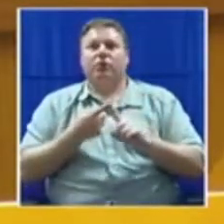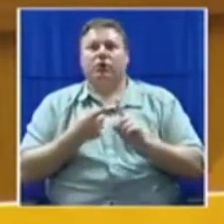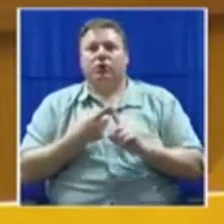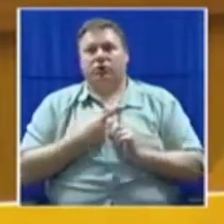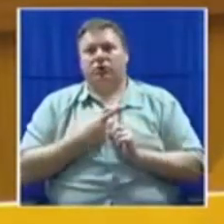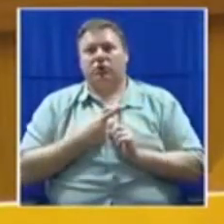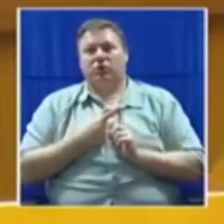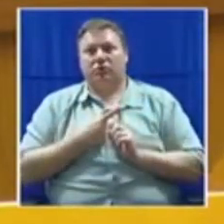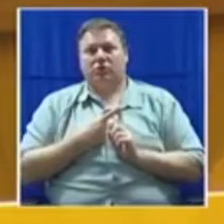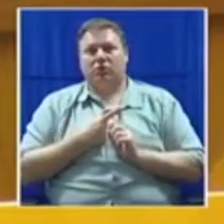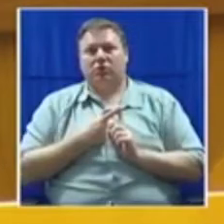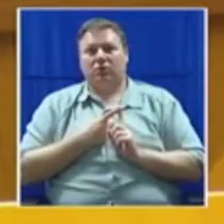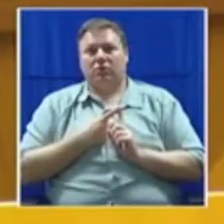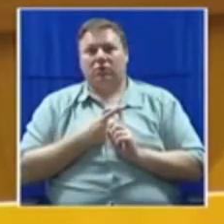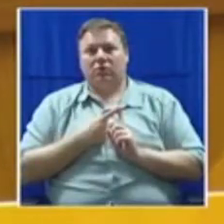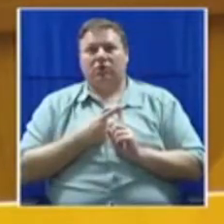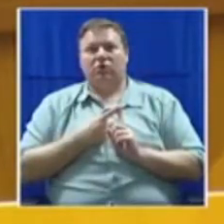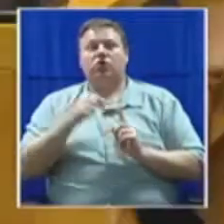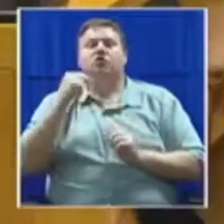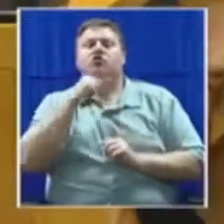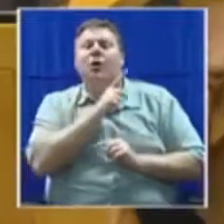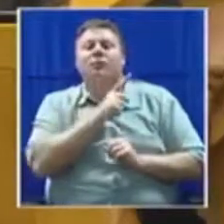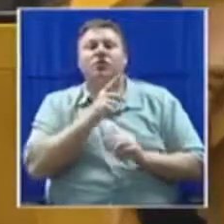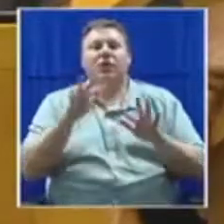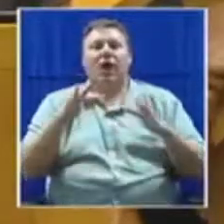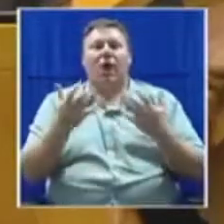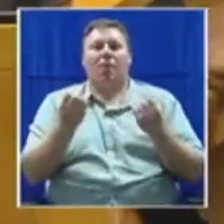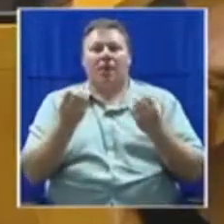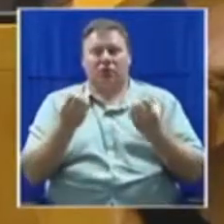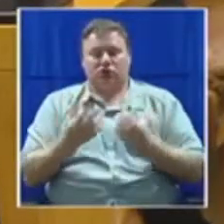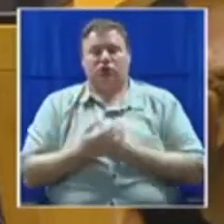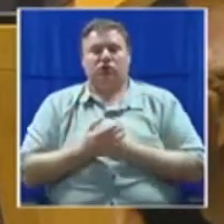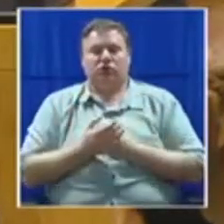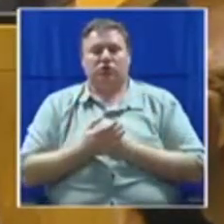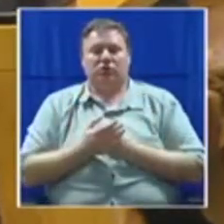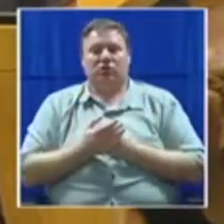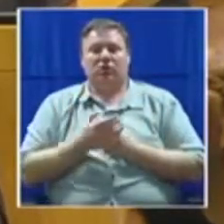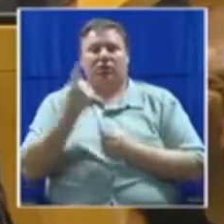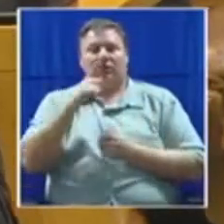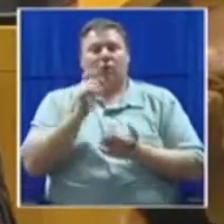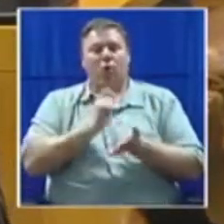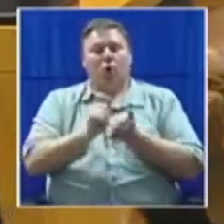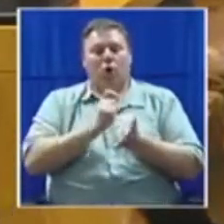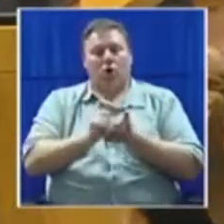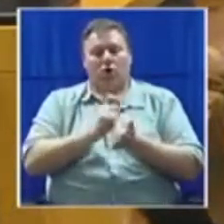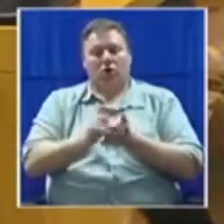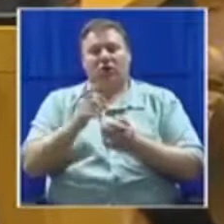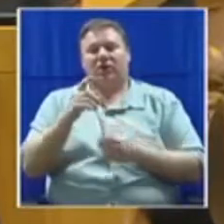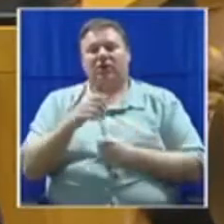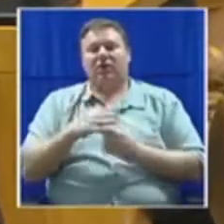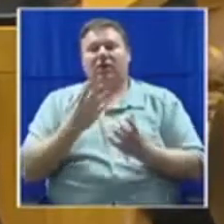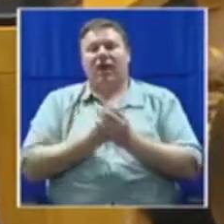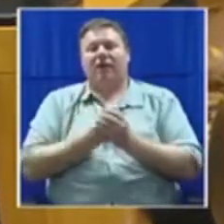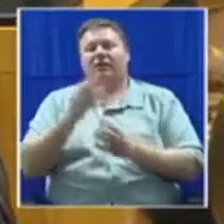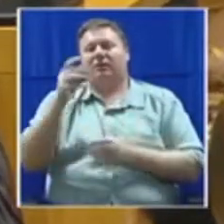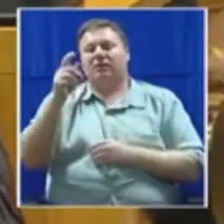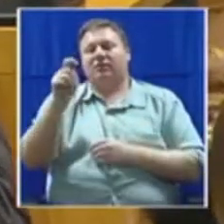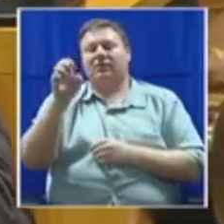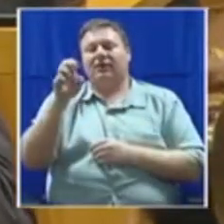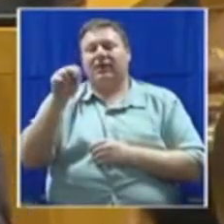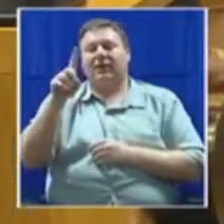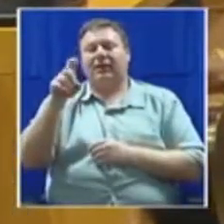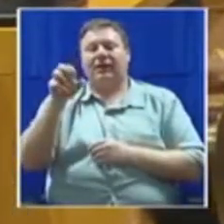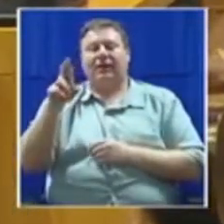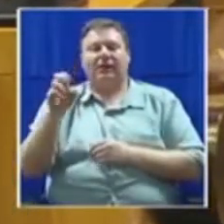and extent of corruption, if any, in the awarding of contracts and tenders to companies,